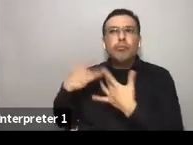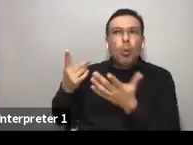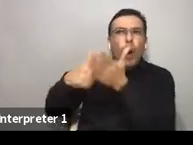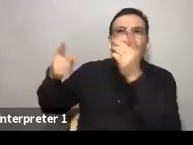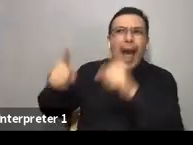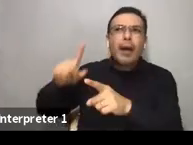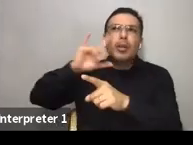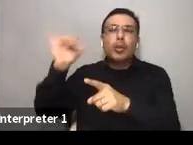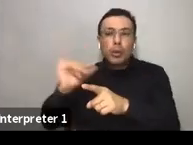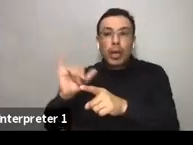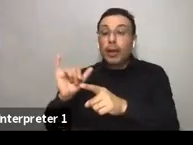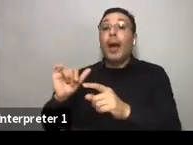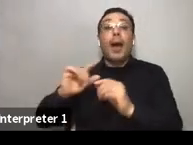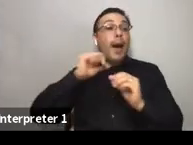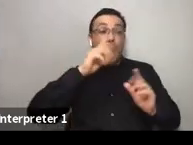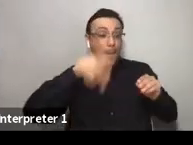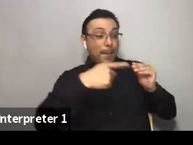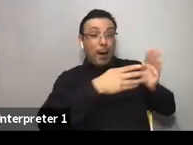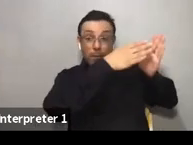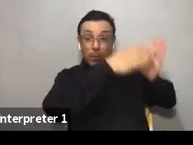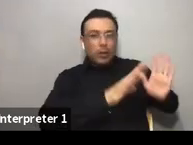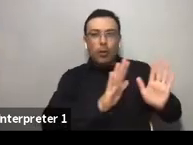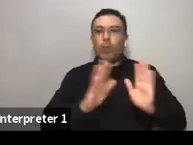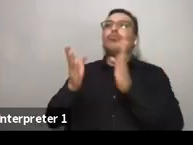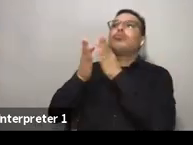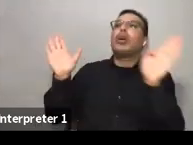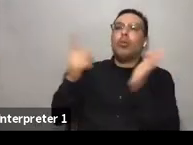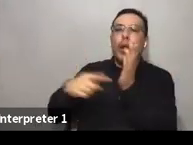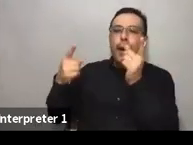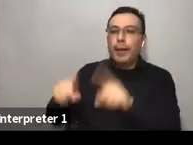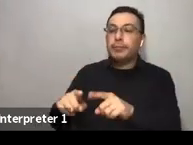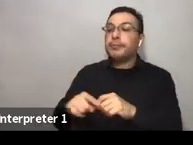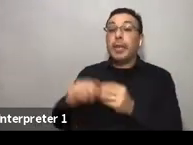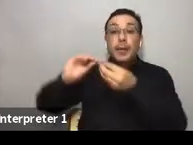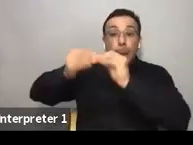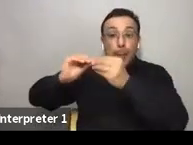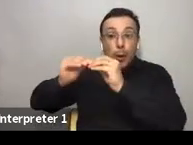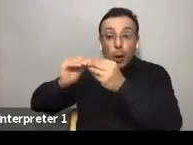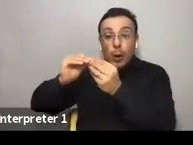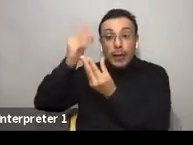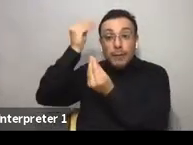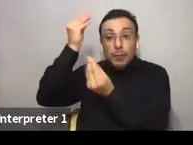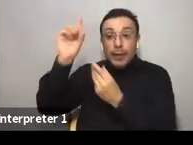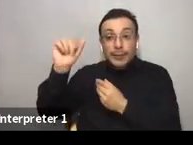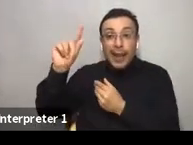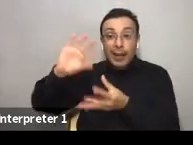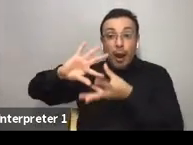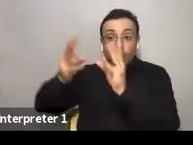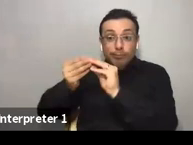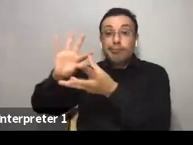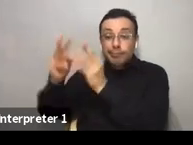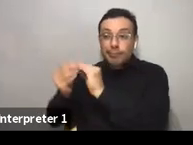personally identifying. The nonprofit advocate can also gather information from those partnerships that help the survivor.